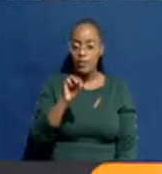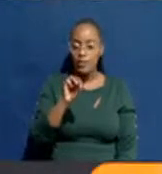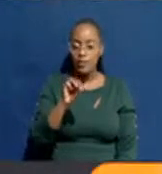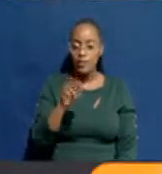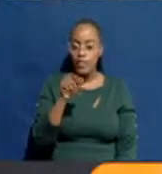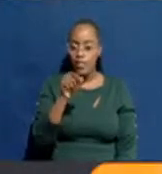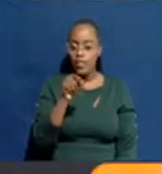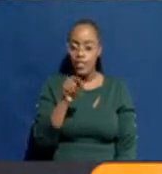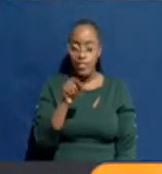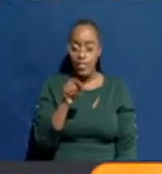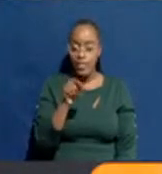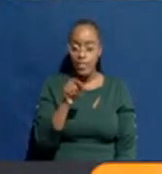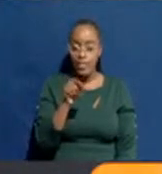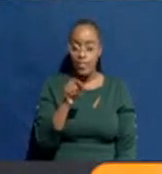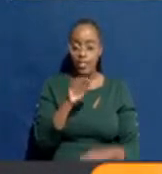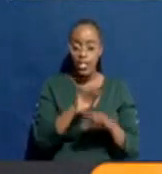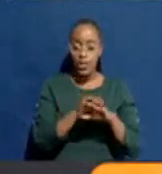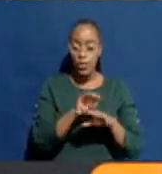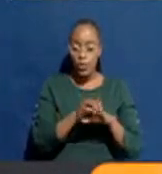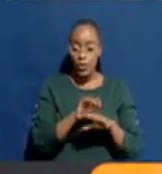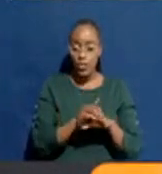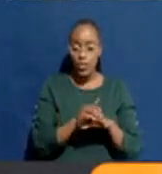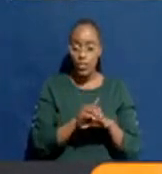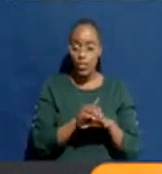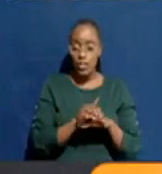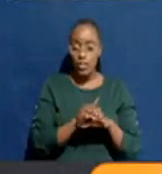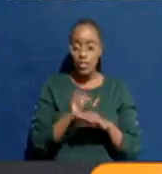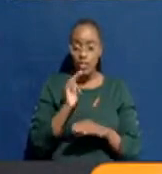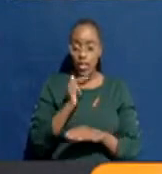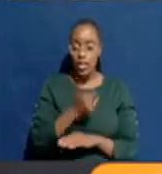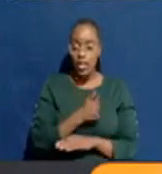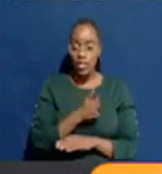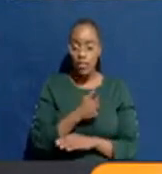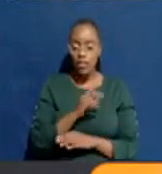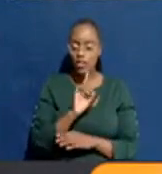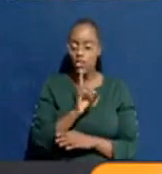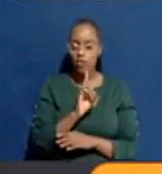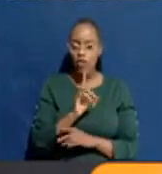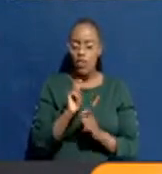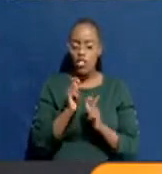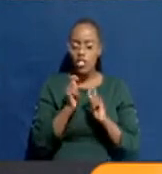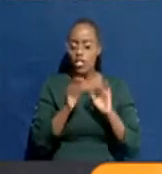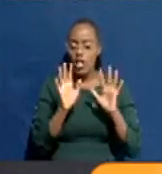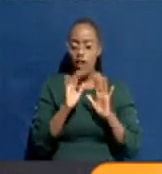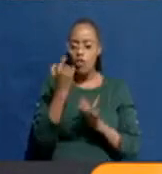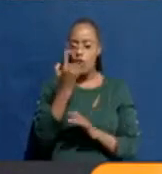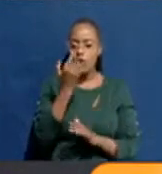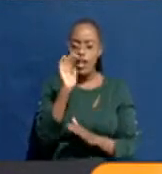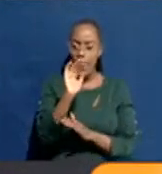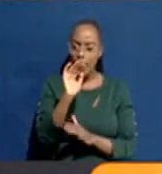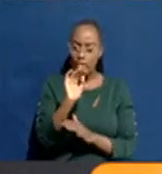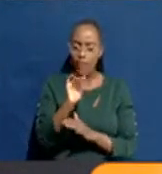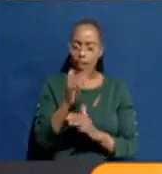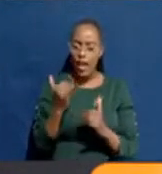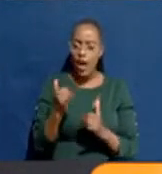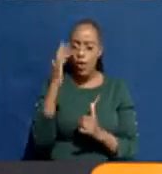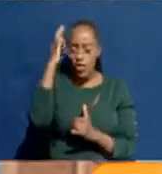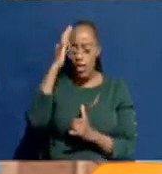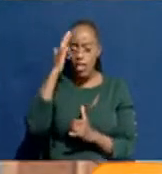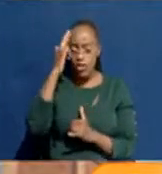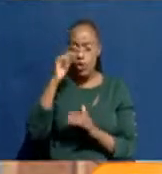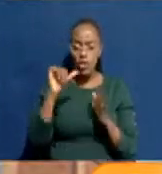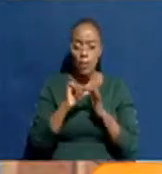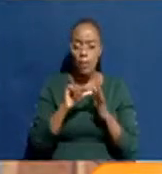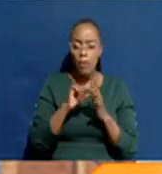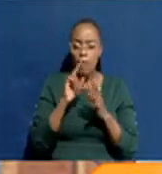it is not good that we trivialize. No, it's not trivializing. I'm just asking. But these are real things. What is the reason? What is the